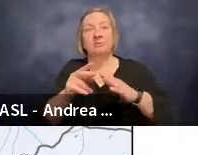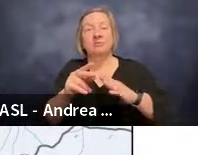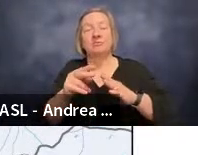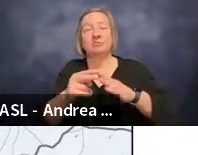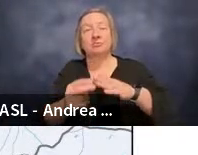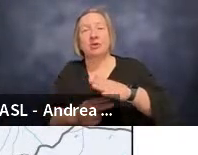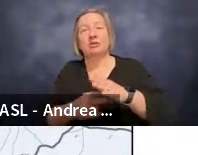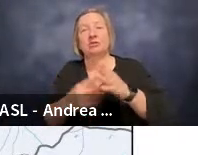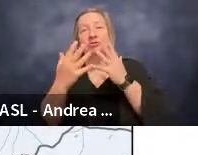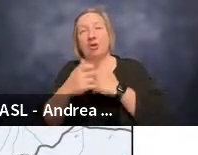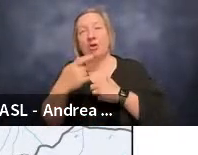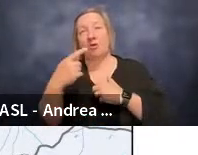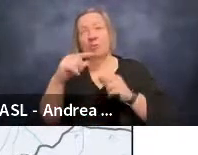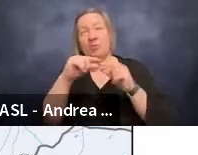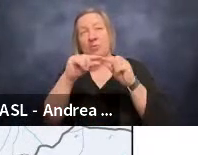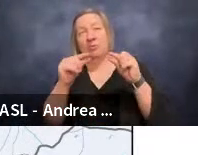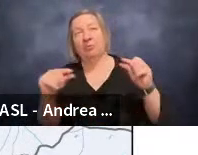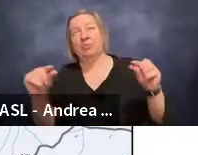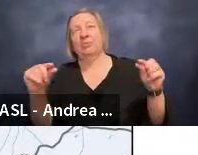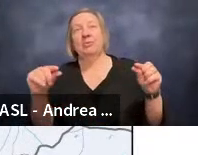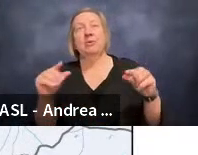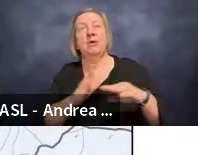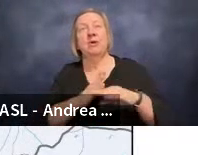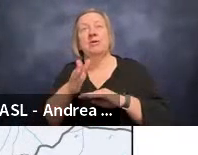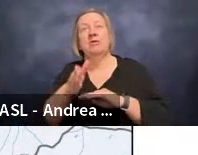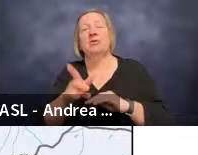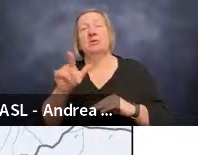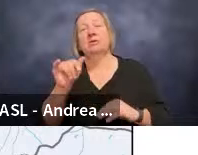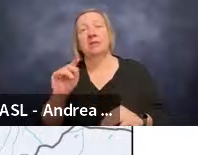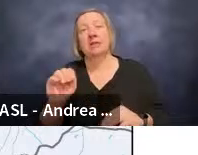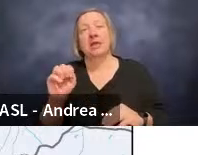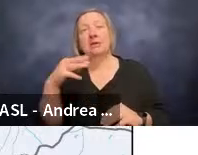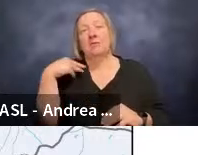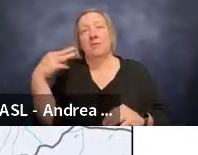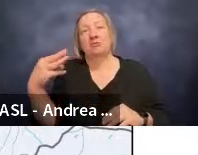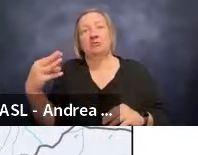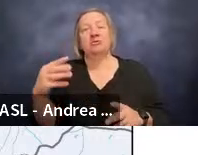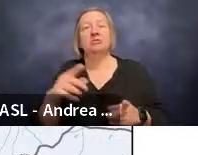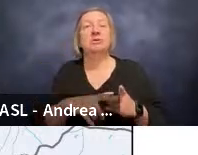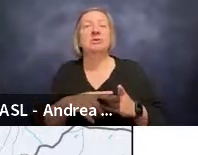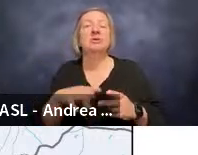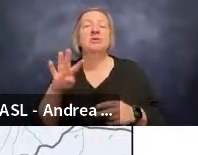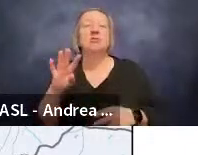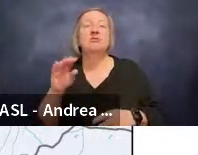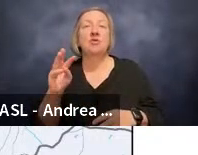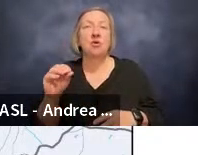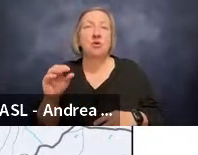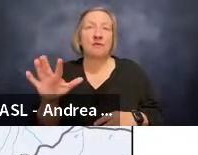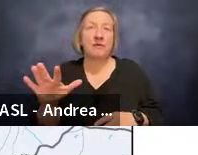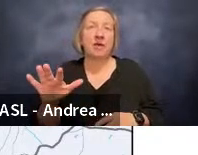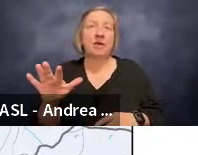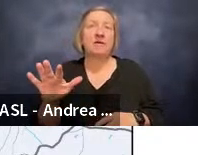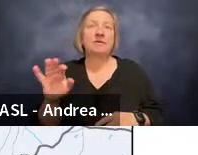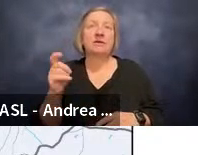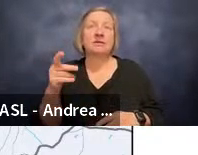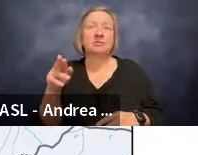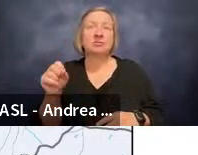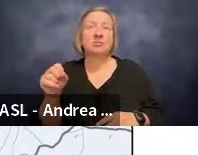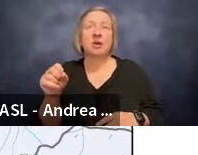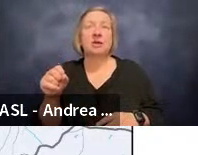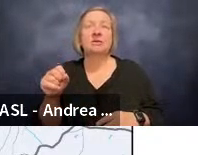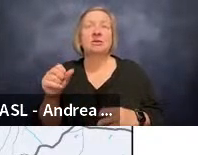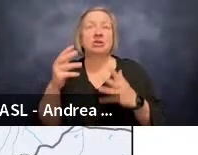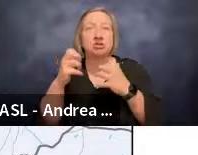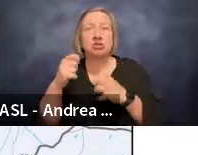across Lake Washington. The 405 express toll lanes in the dark green line between Bellevue and